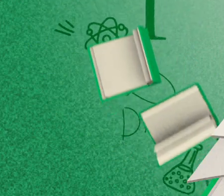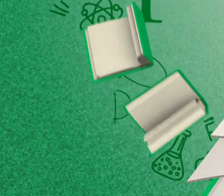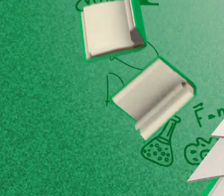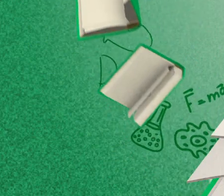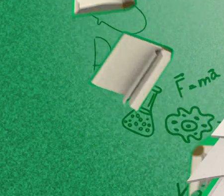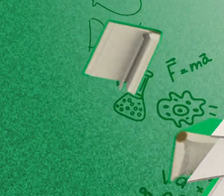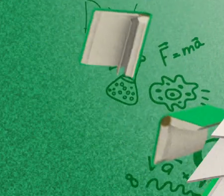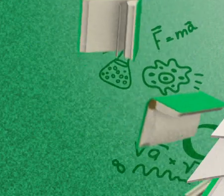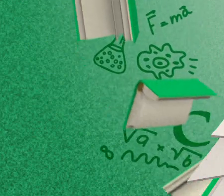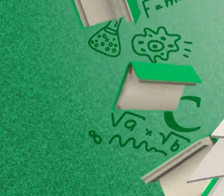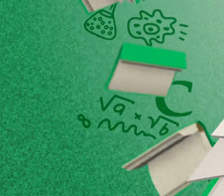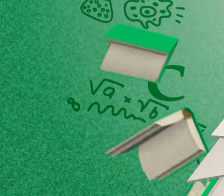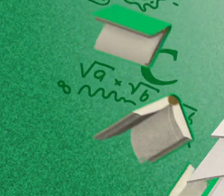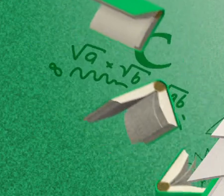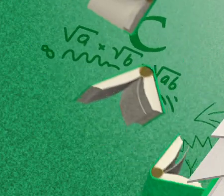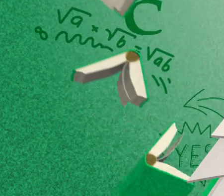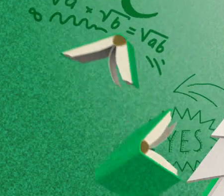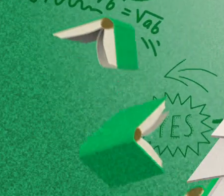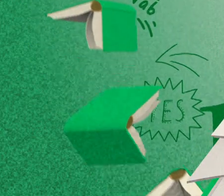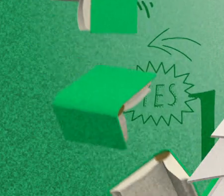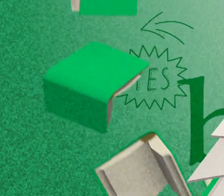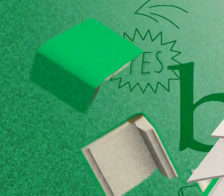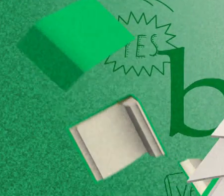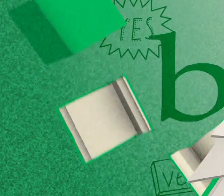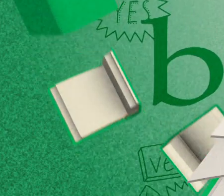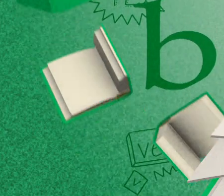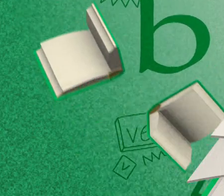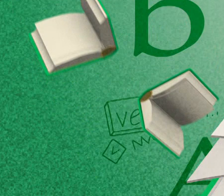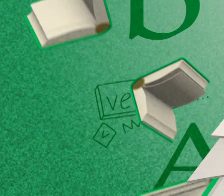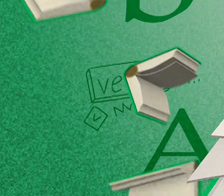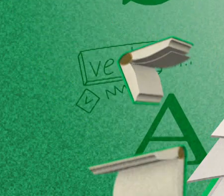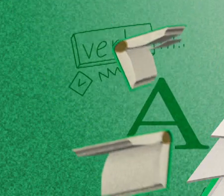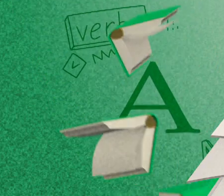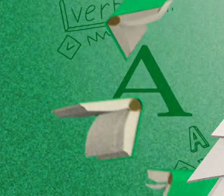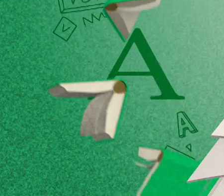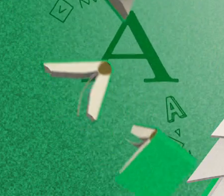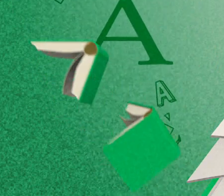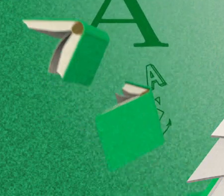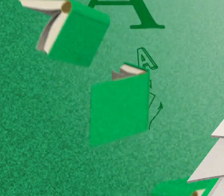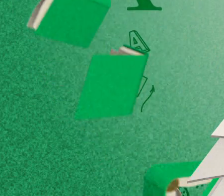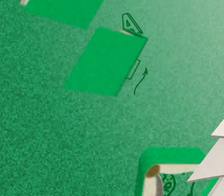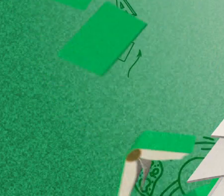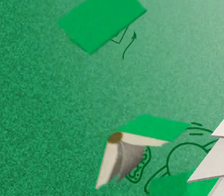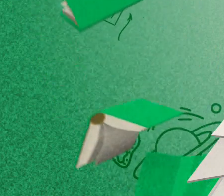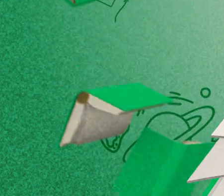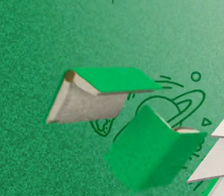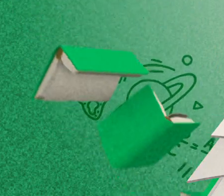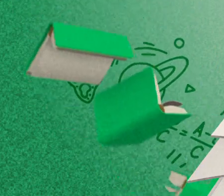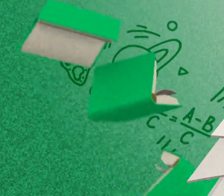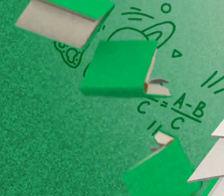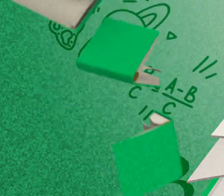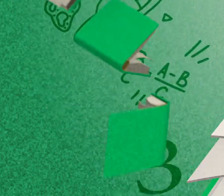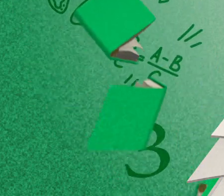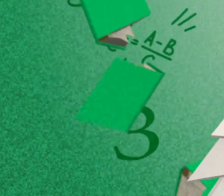I hope you're enjoying learning from home. I would love to see you again back at school. Nyanyabu, and